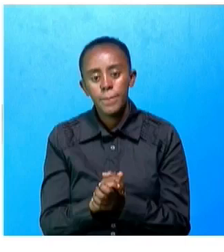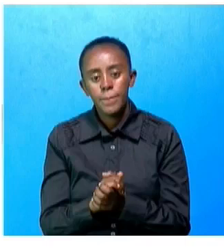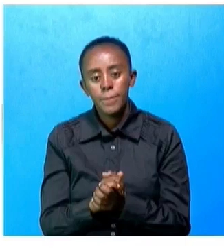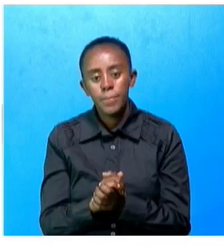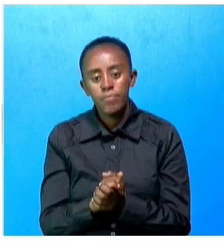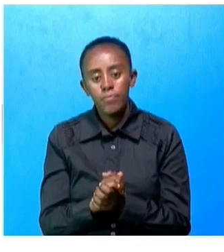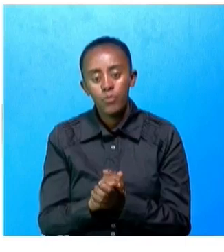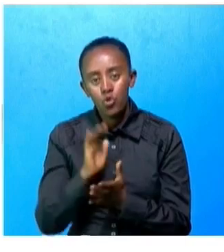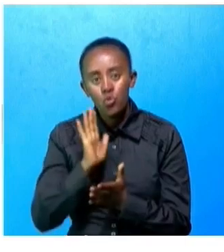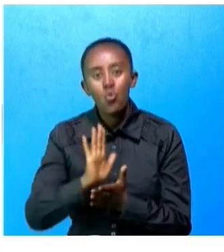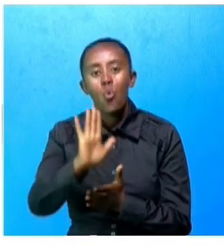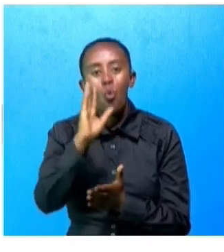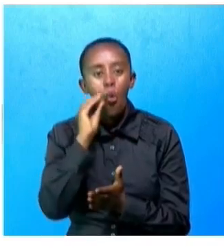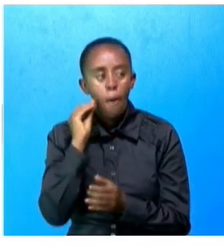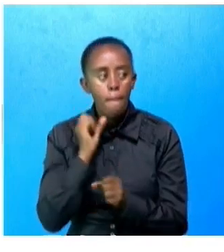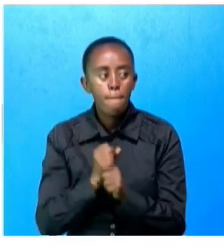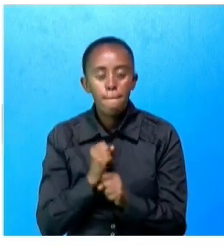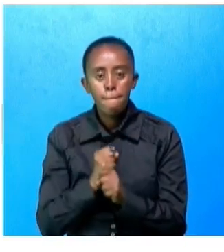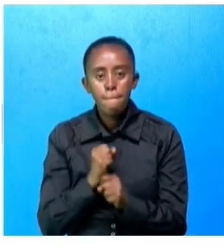your homework,